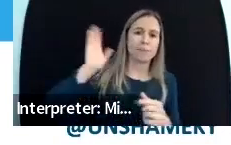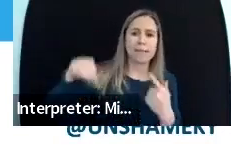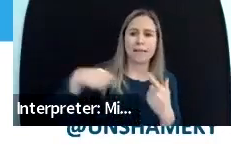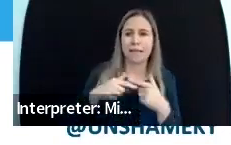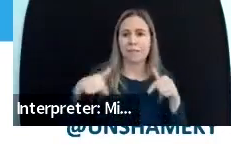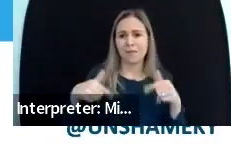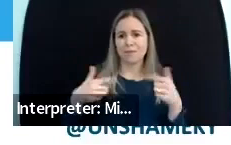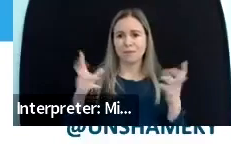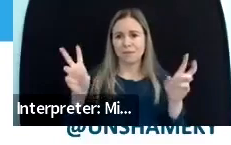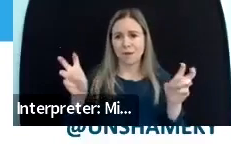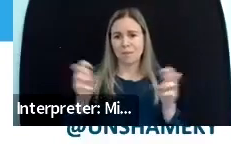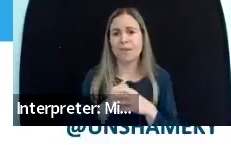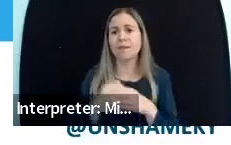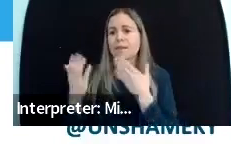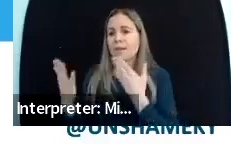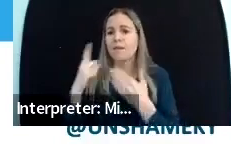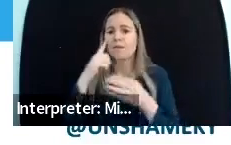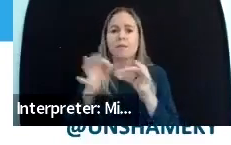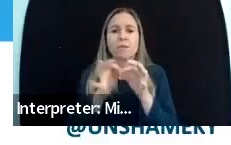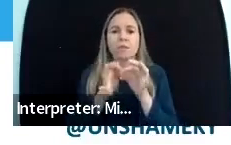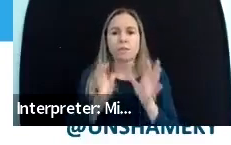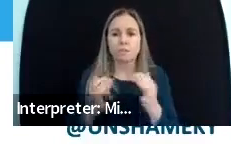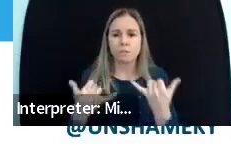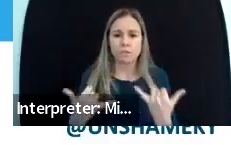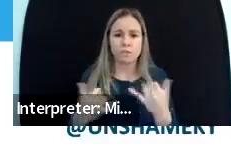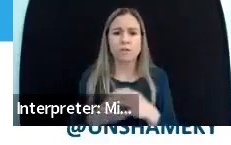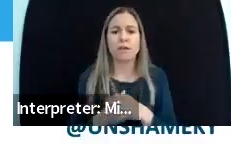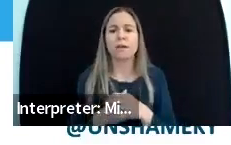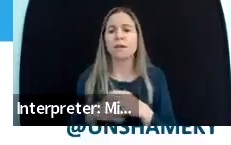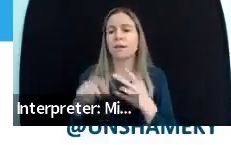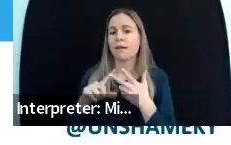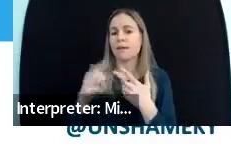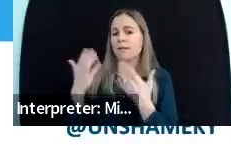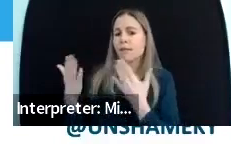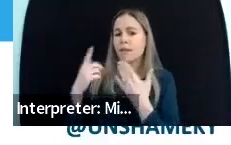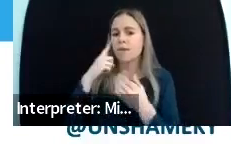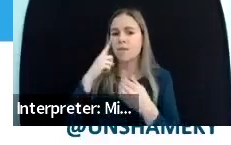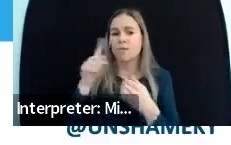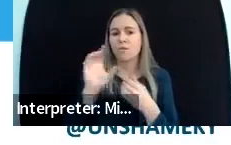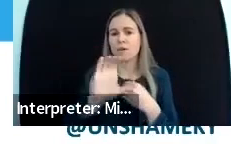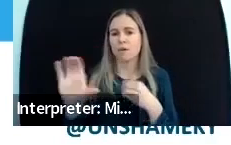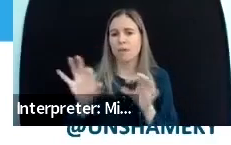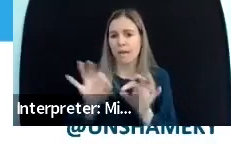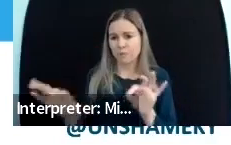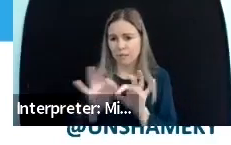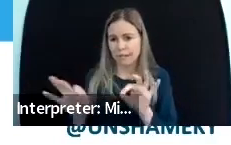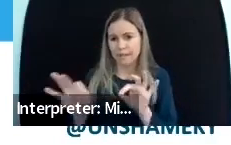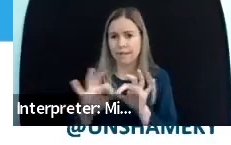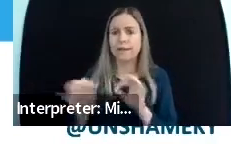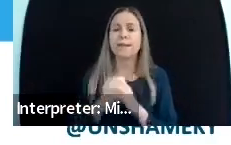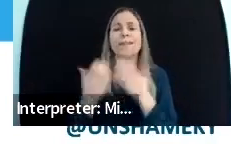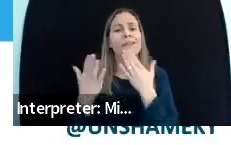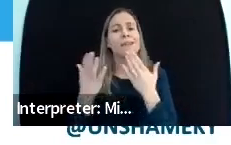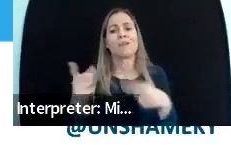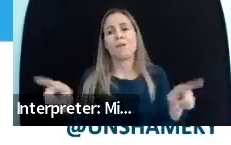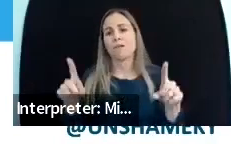afternoon. Thank you to our interpreters and our closed captioning. And thank you to